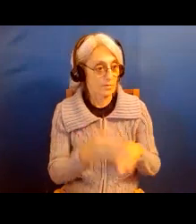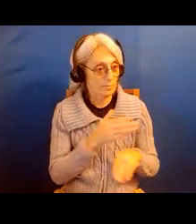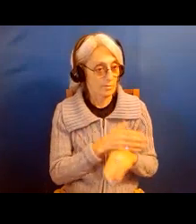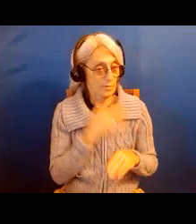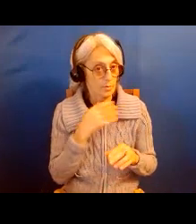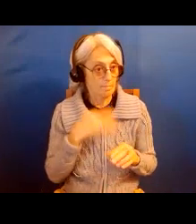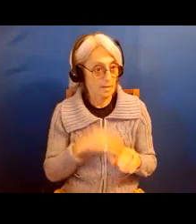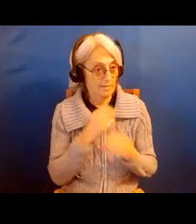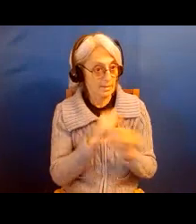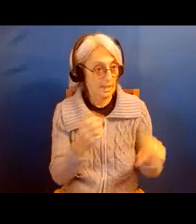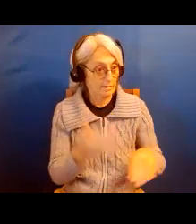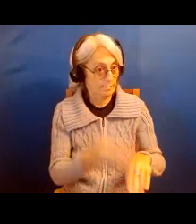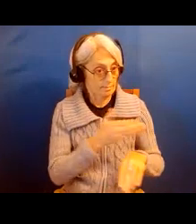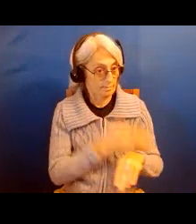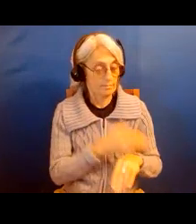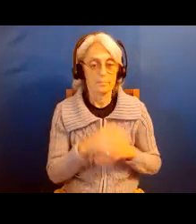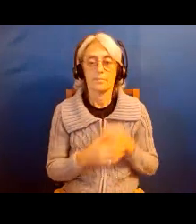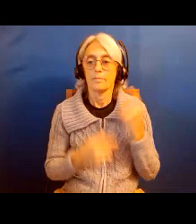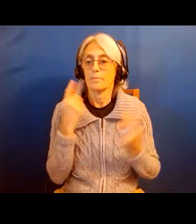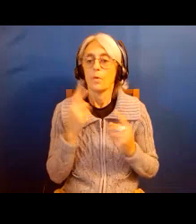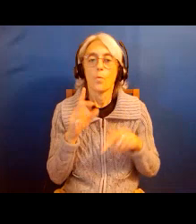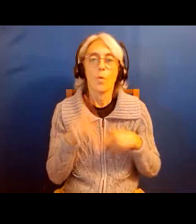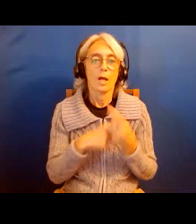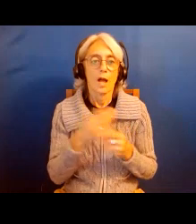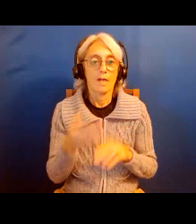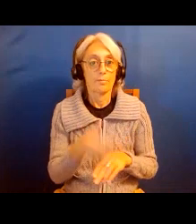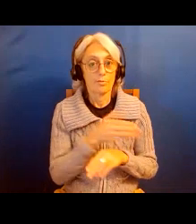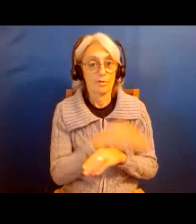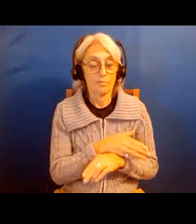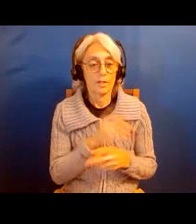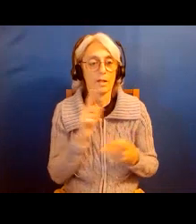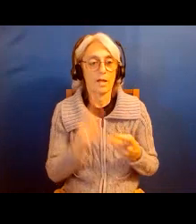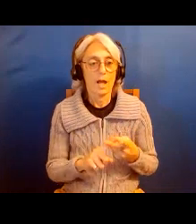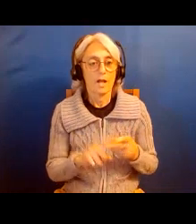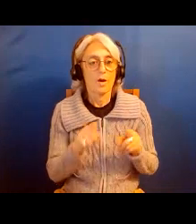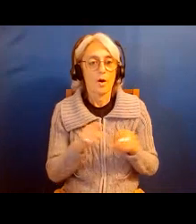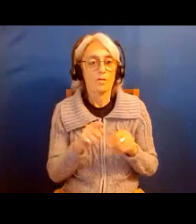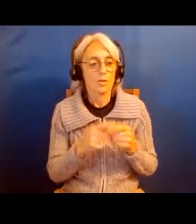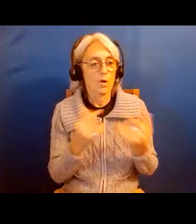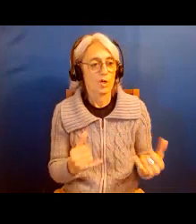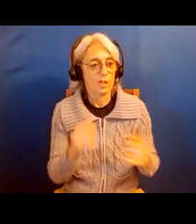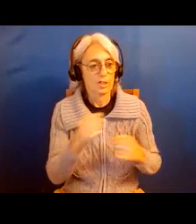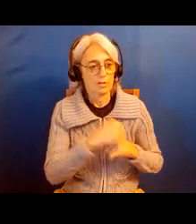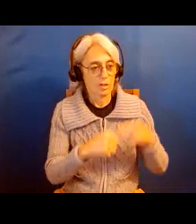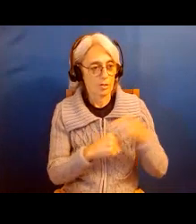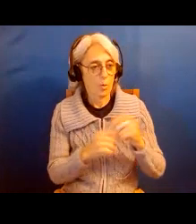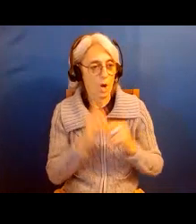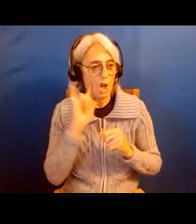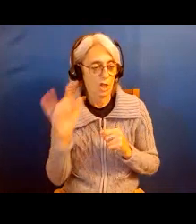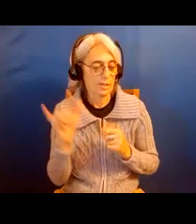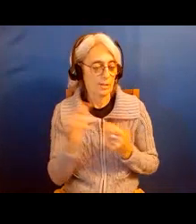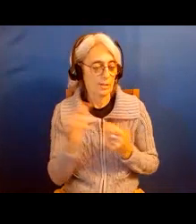into account not just the type of improvement proposed, but the condition of the existing infrastructure.